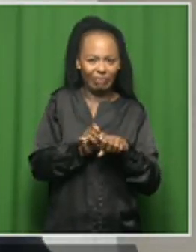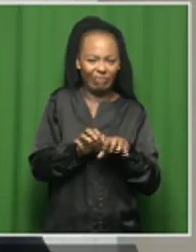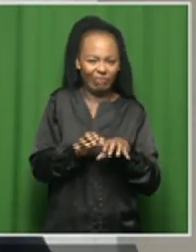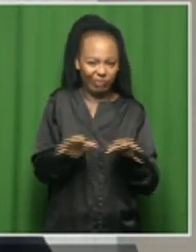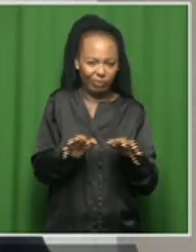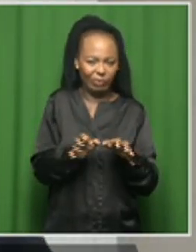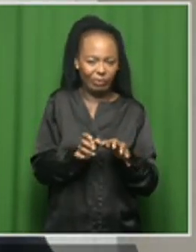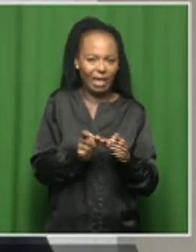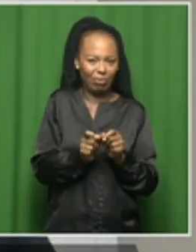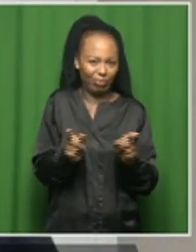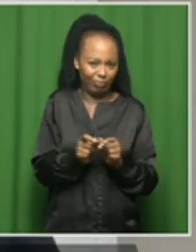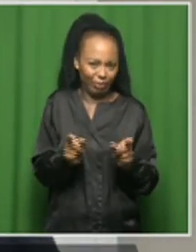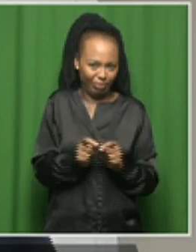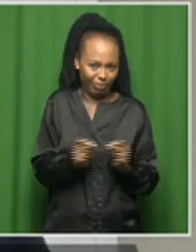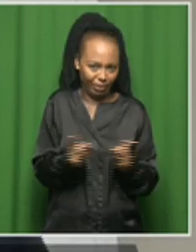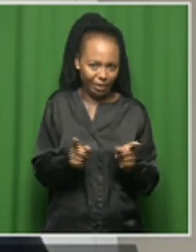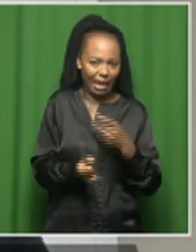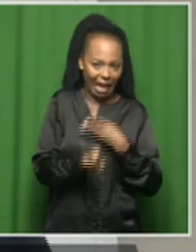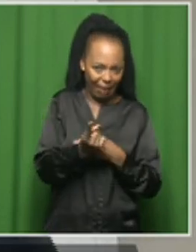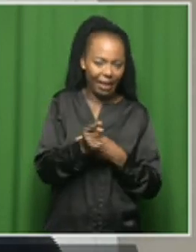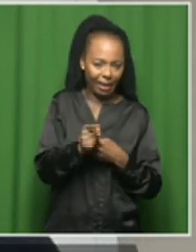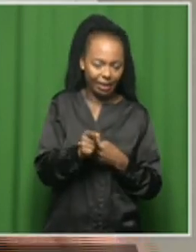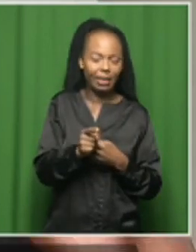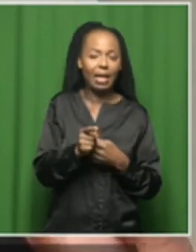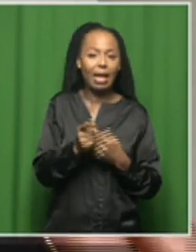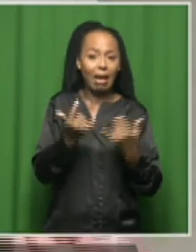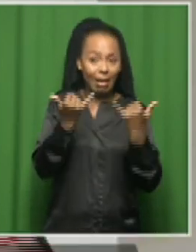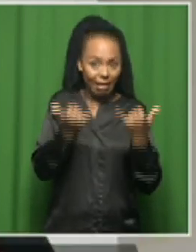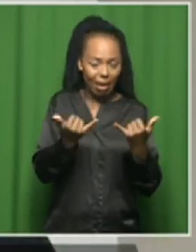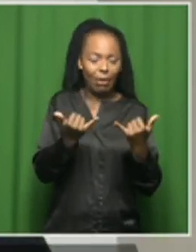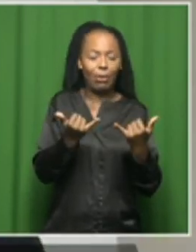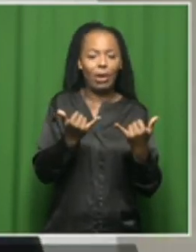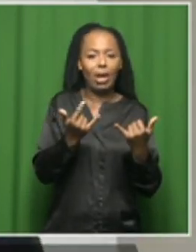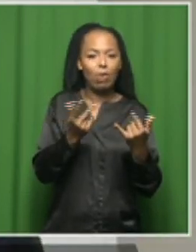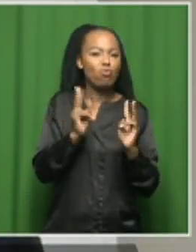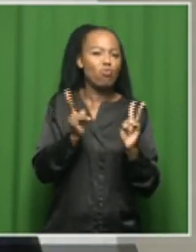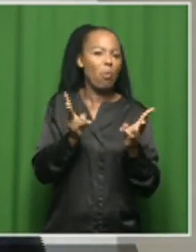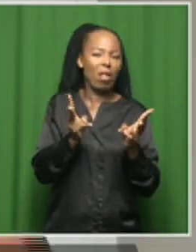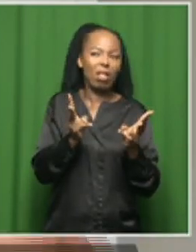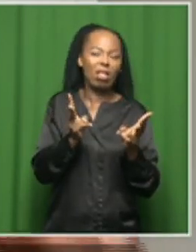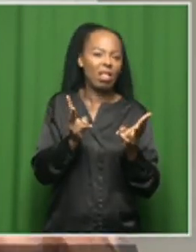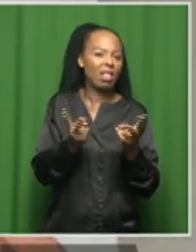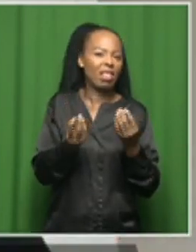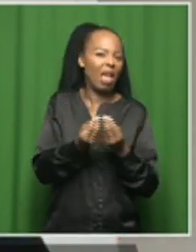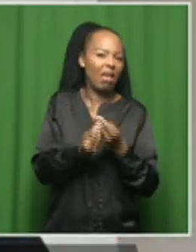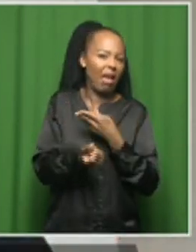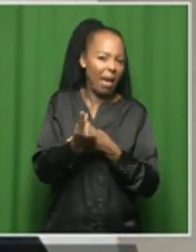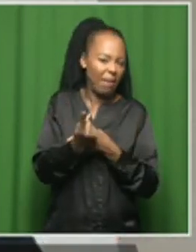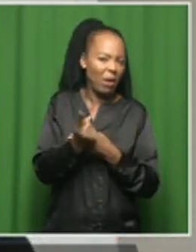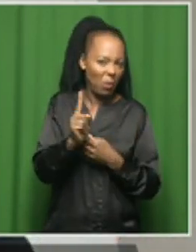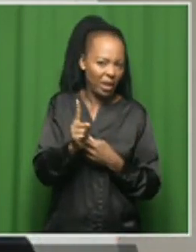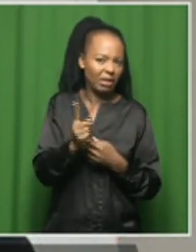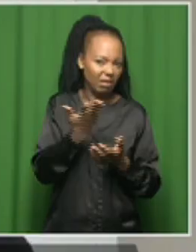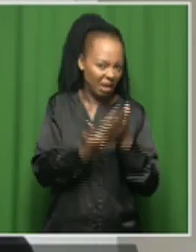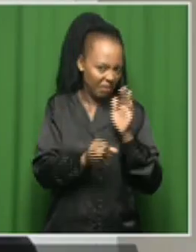describe with arthritis. I would say the common things that then it's also